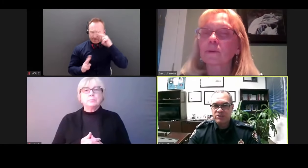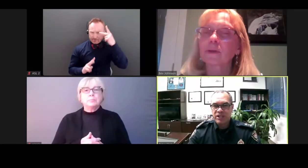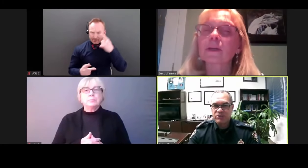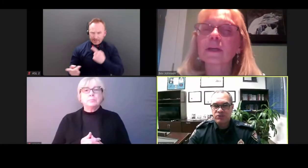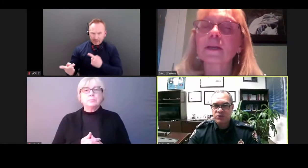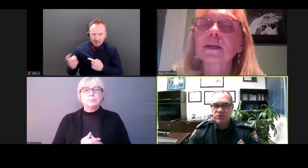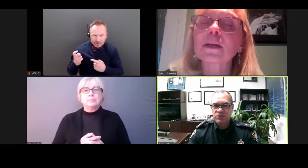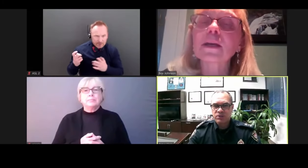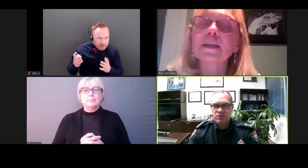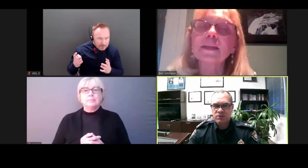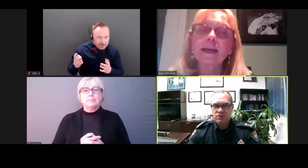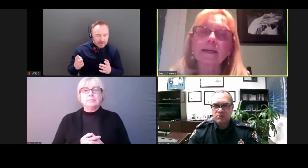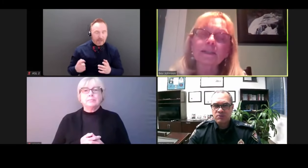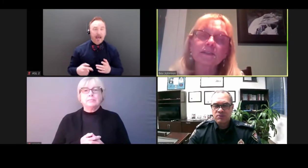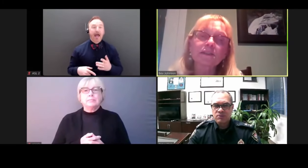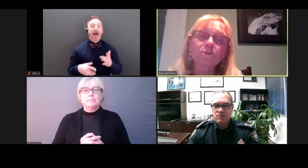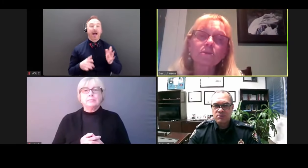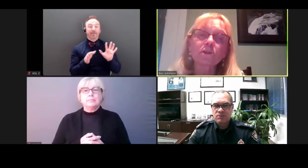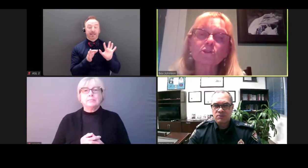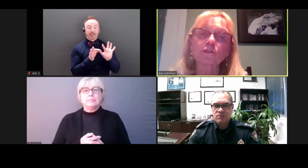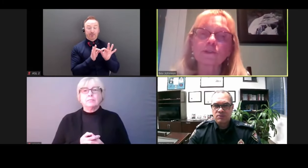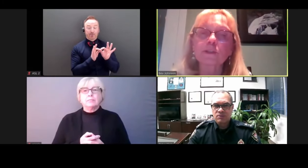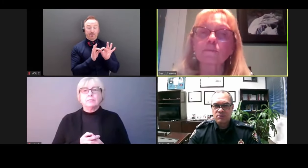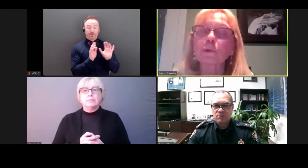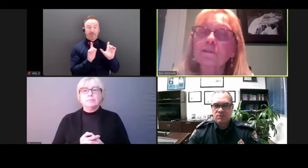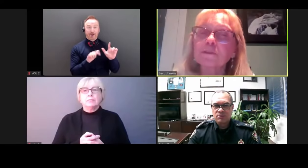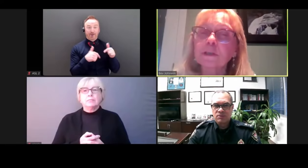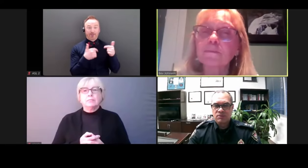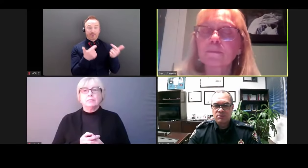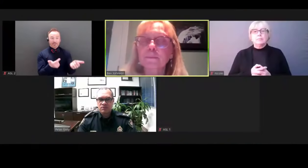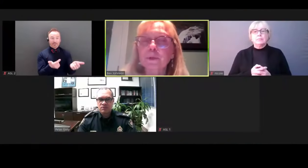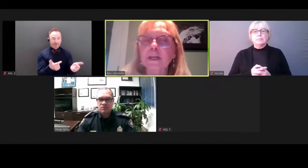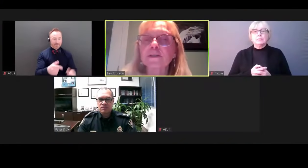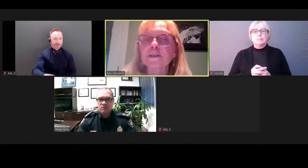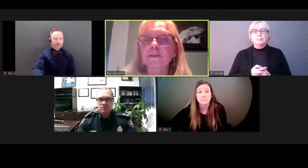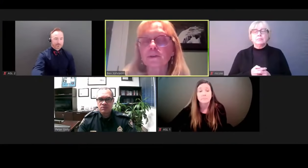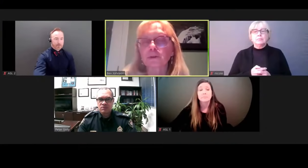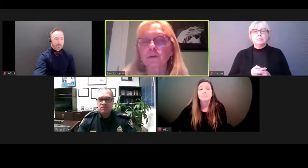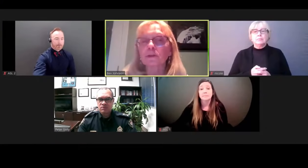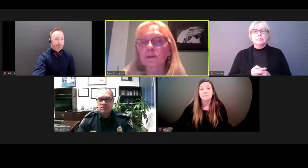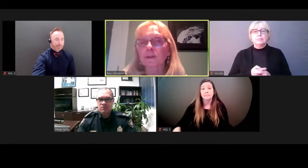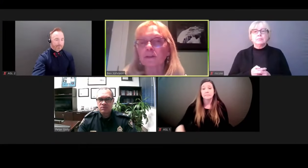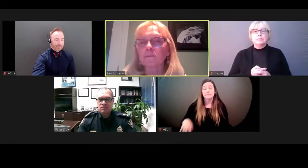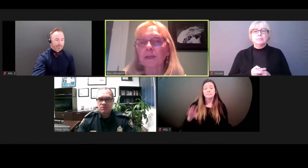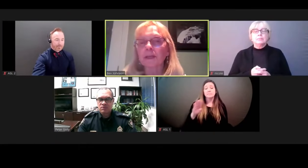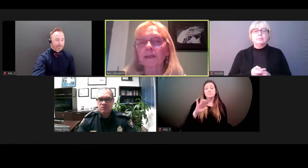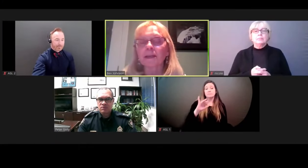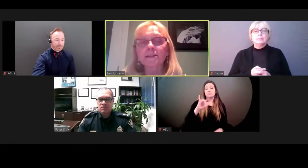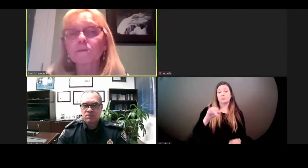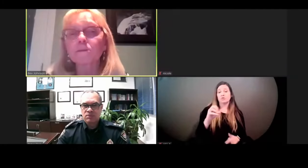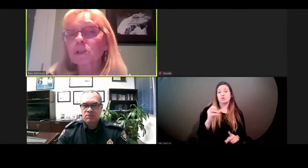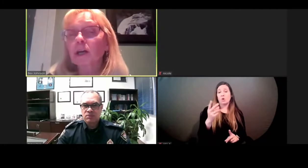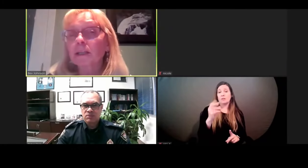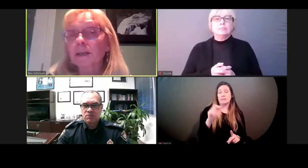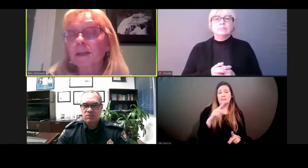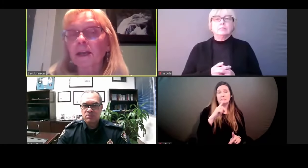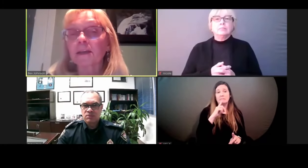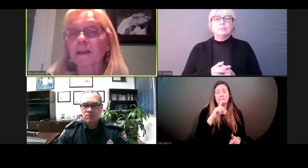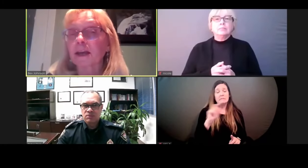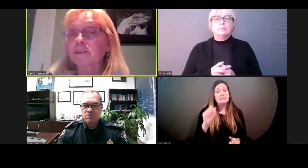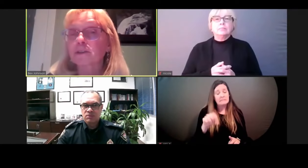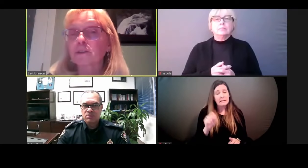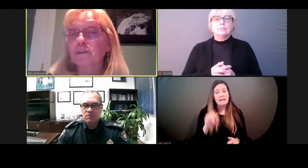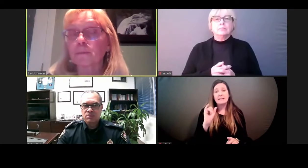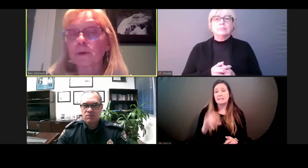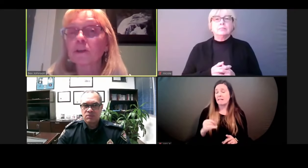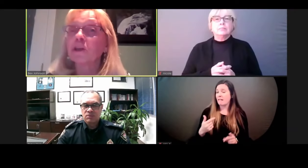Human Needs Task Force? Yes. This was a service that's briefly presented earlier in the meeting. And I guess I'm just highlighting again